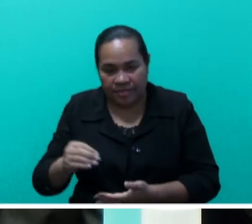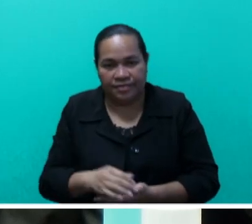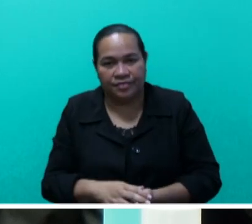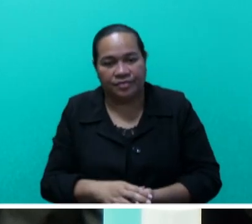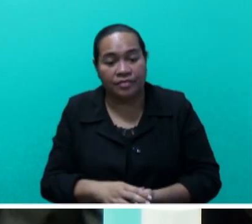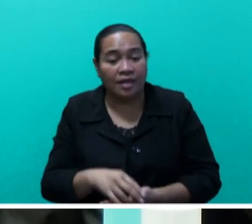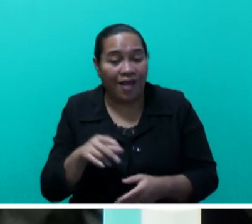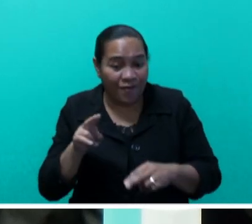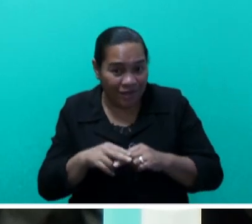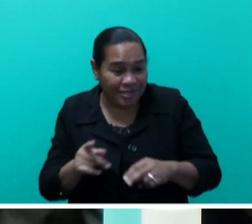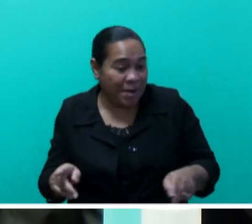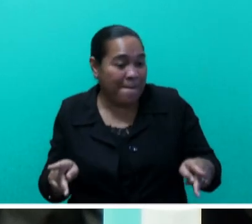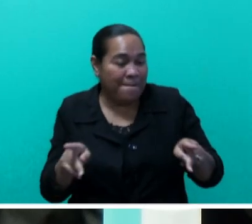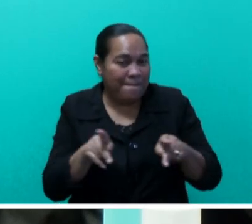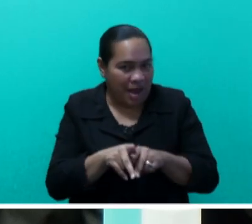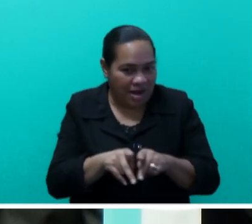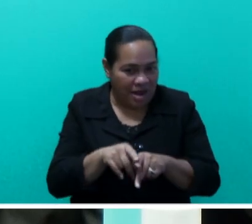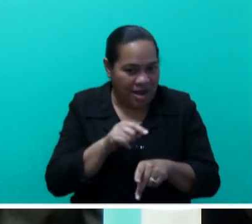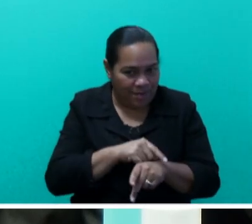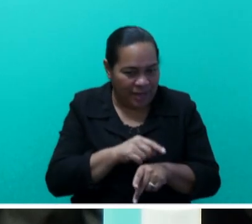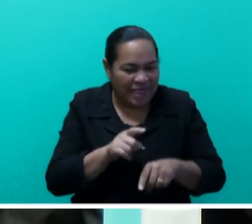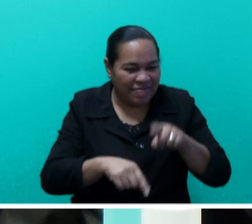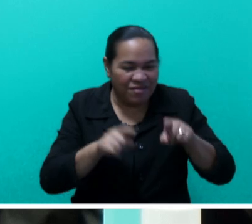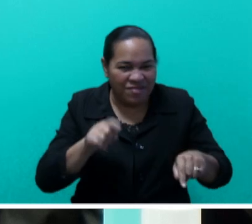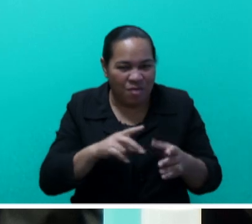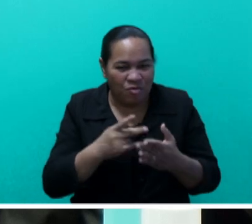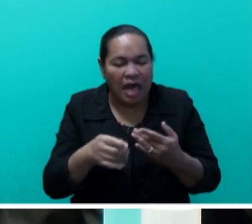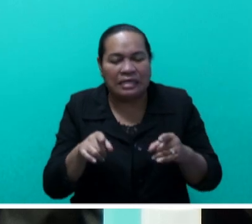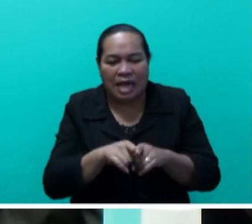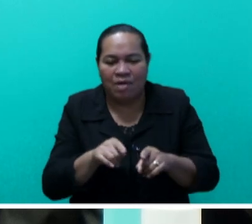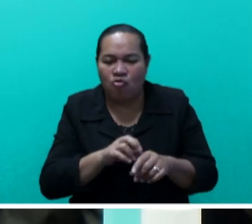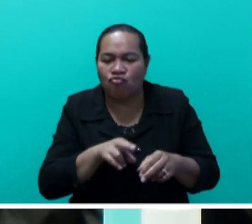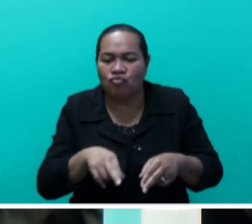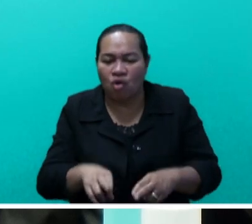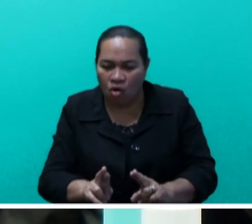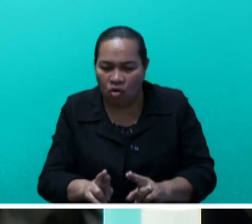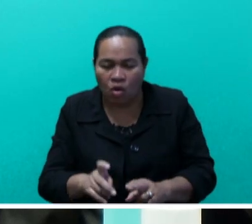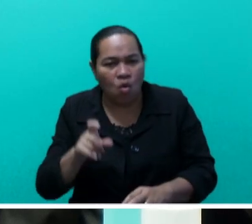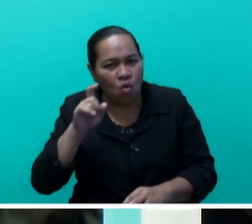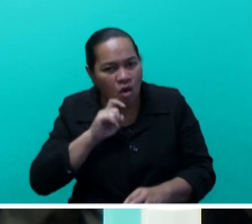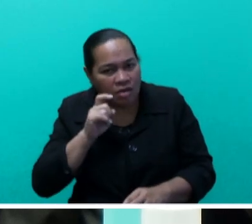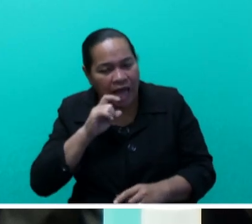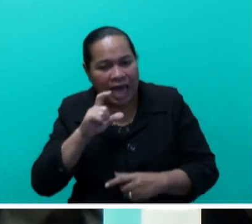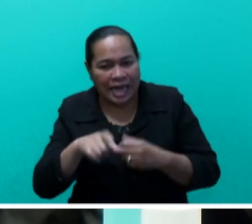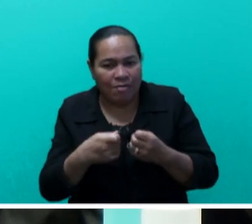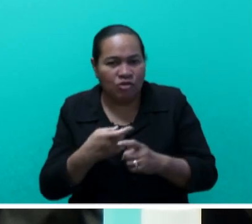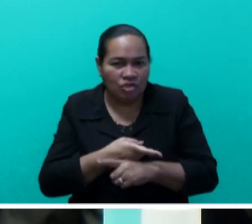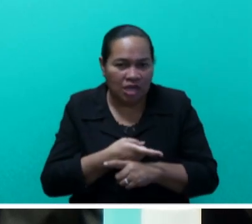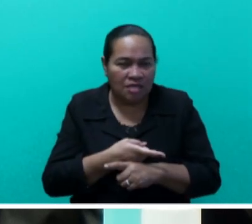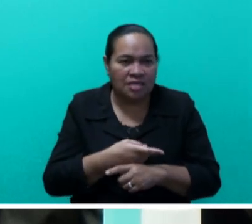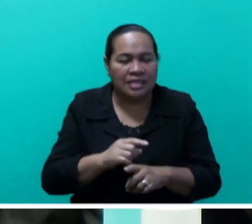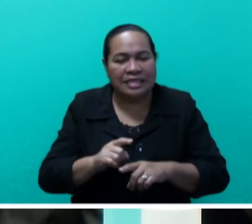has partnered in numerous projects, including roads, water, climate change-related projects, budget